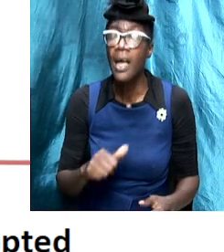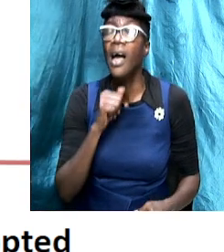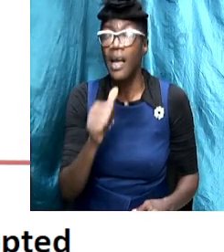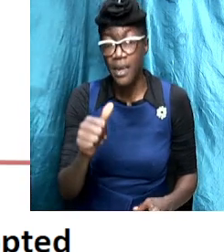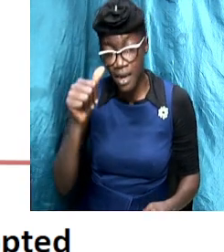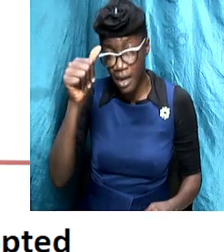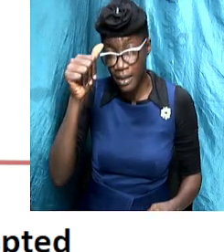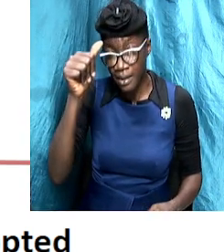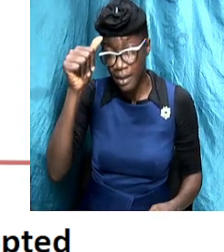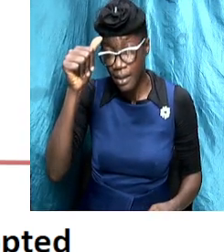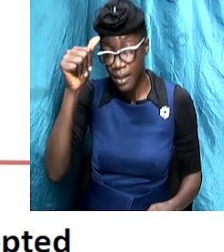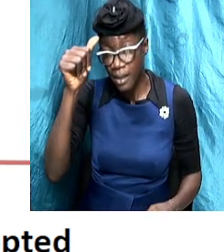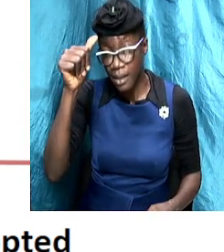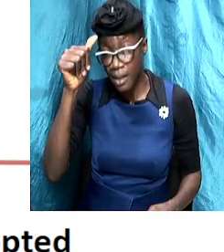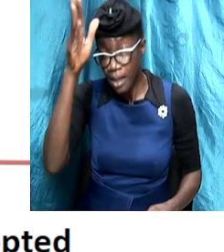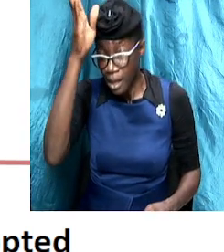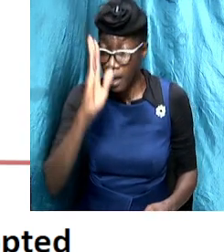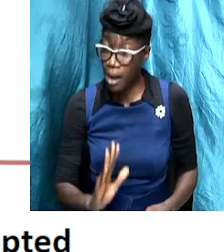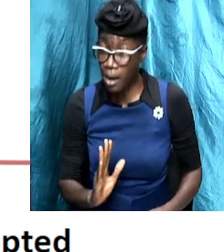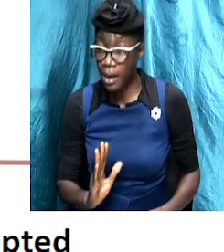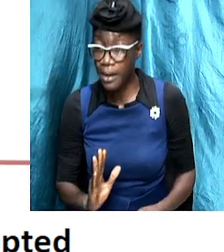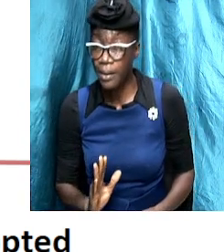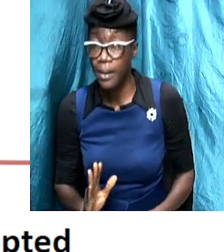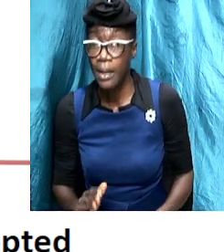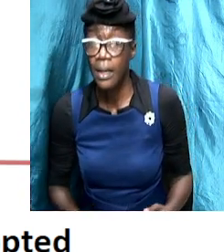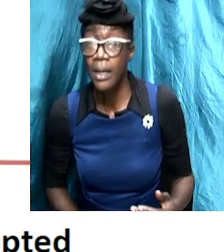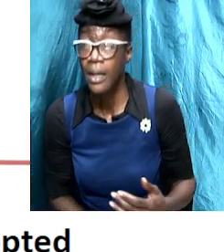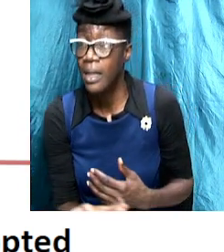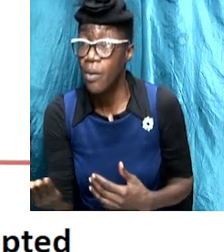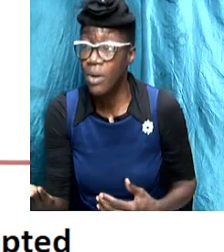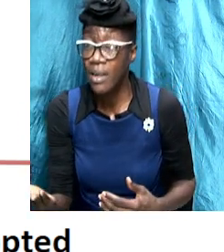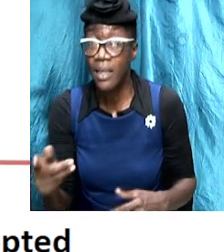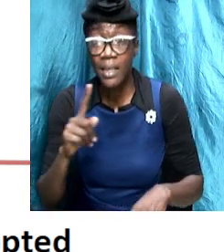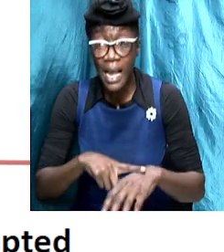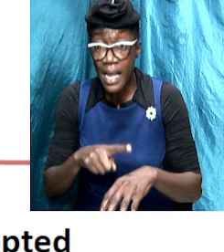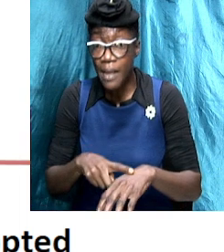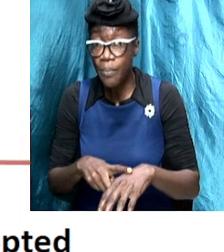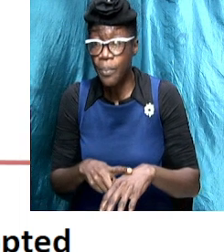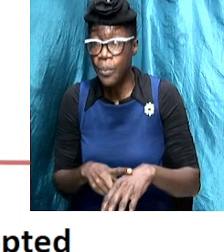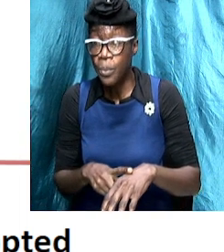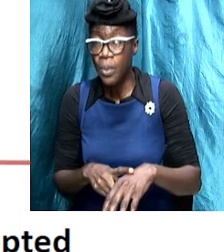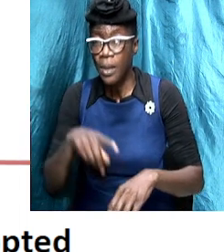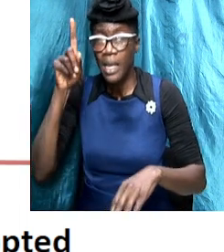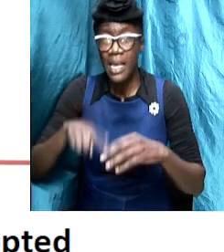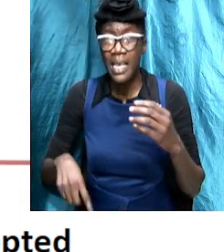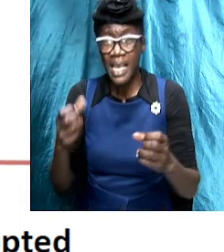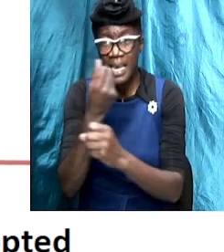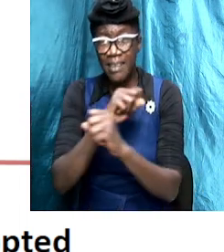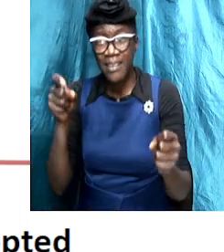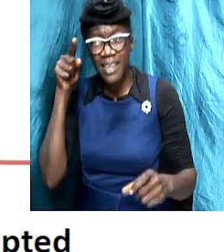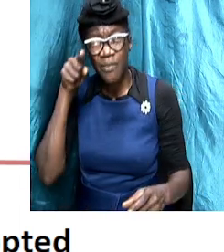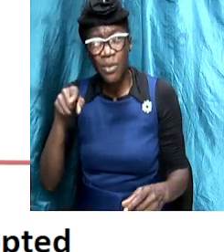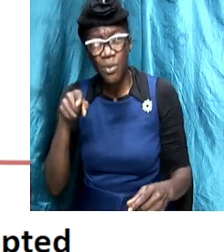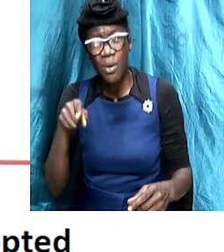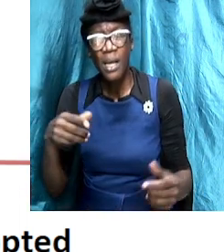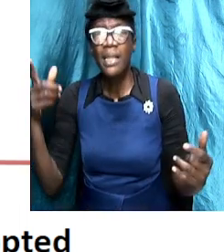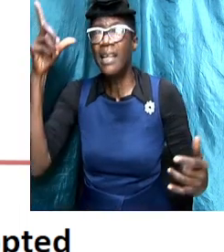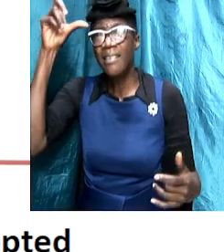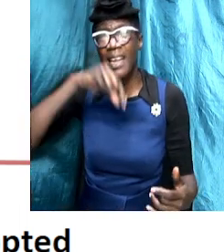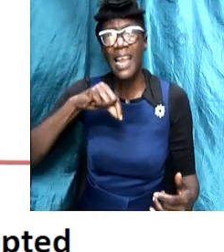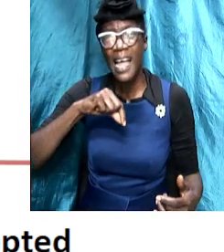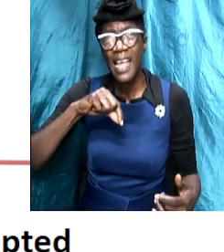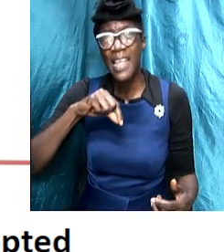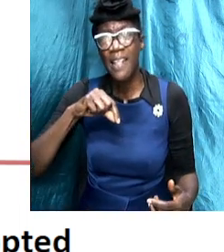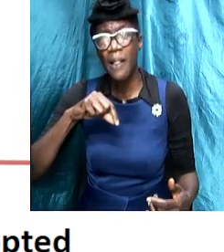in time where he was not God, then he could not have saved you. That's a lie. That's an attack on who Jesus is. Can I tell you